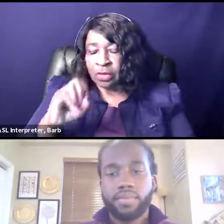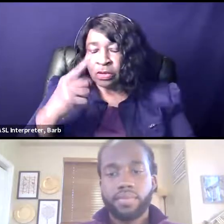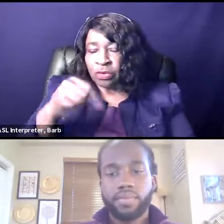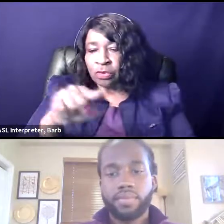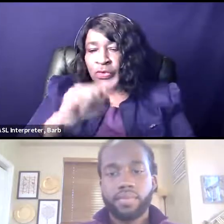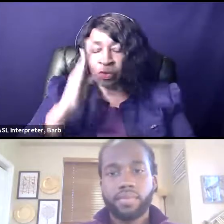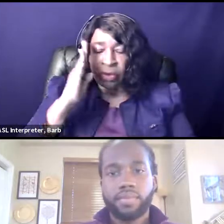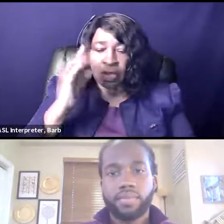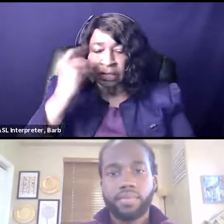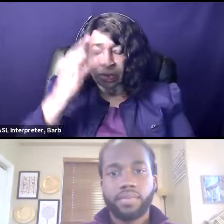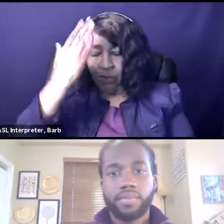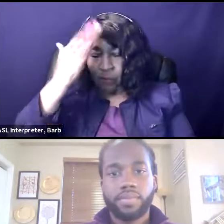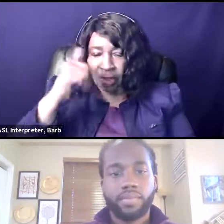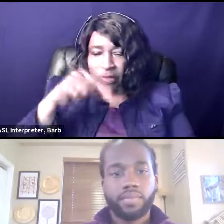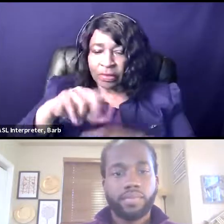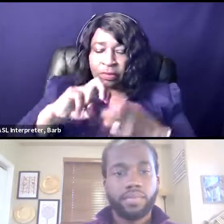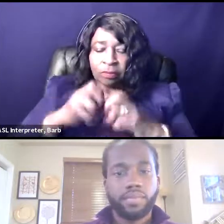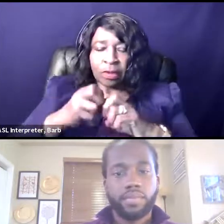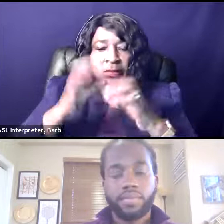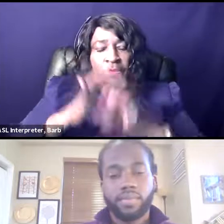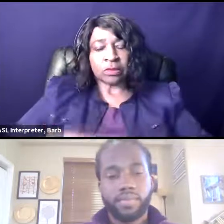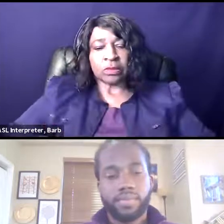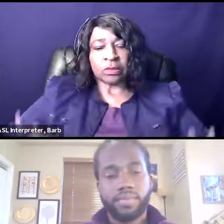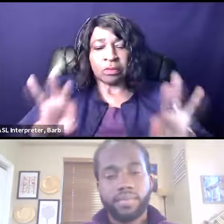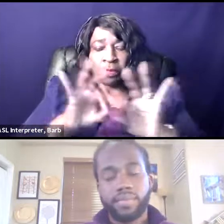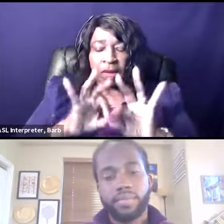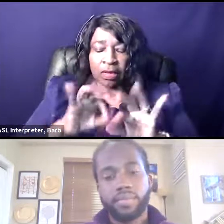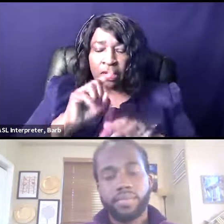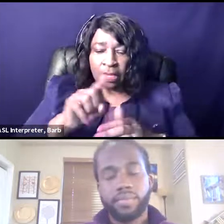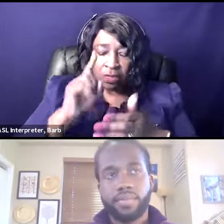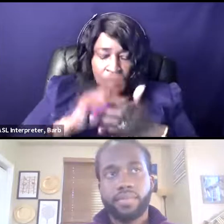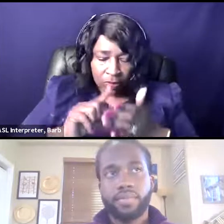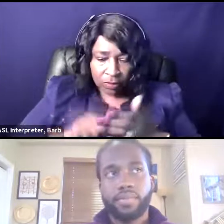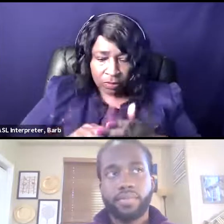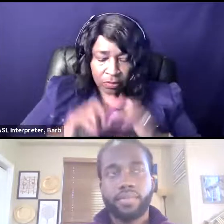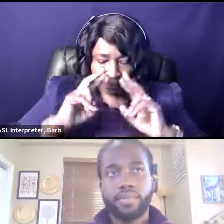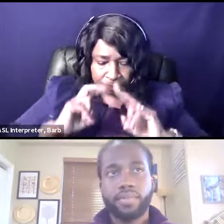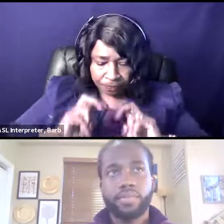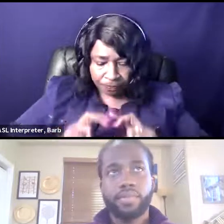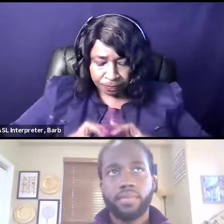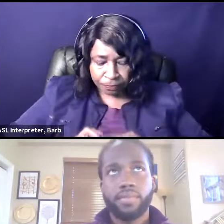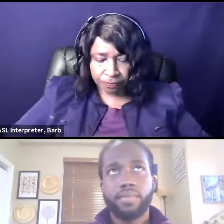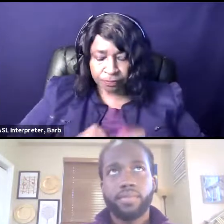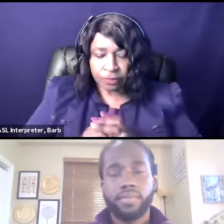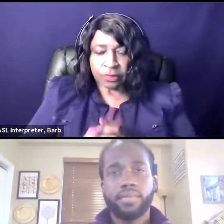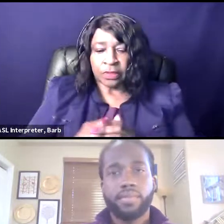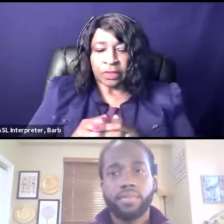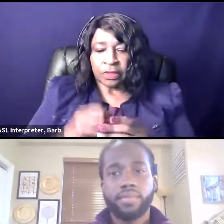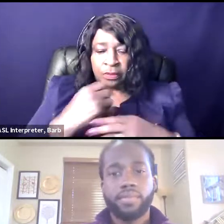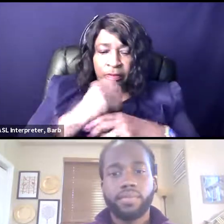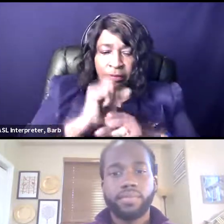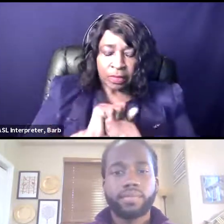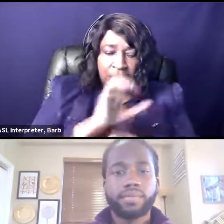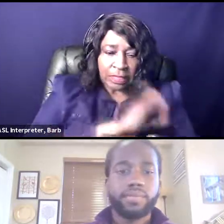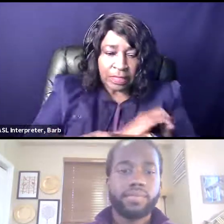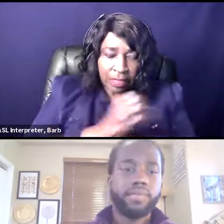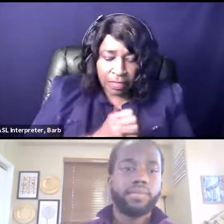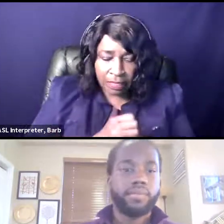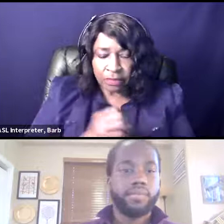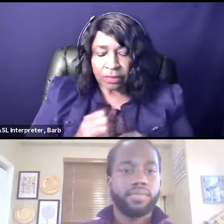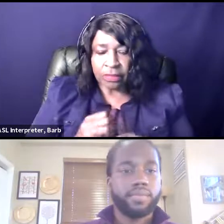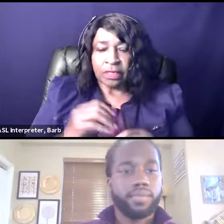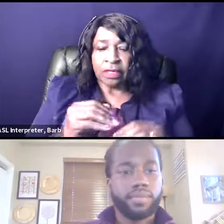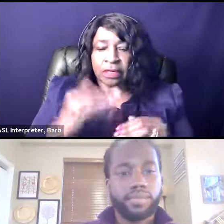important. His research explores the production and persistence of energy disparities across race, class, and place. He is a licensed